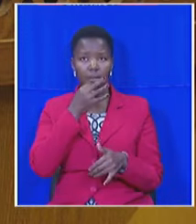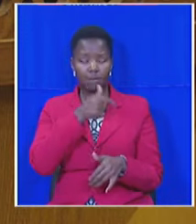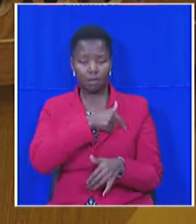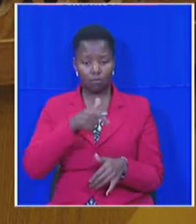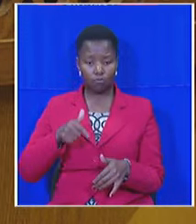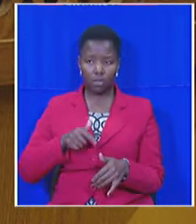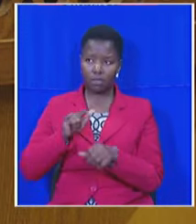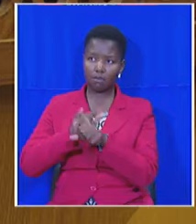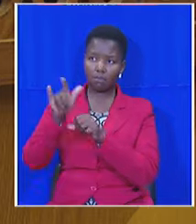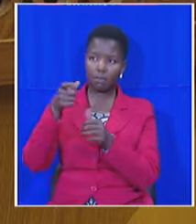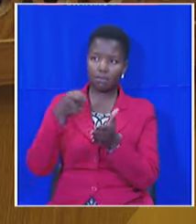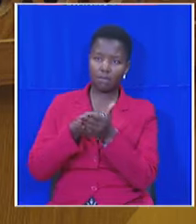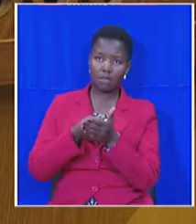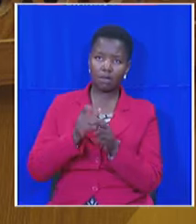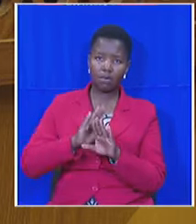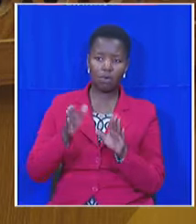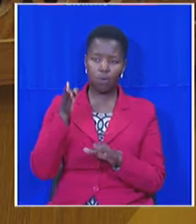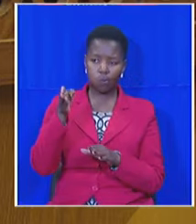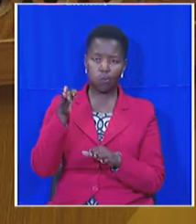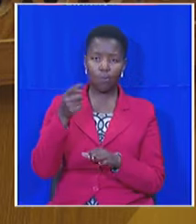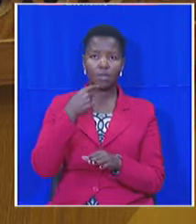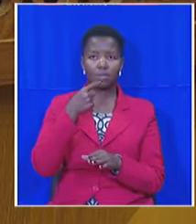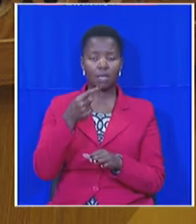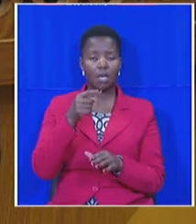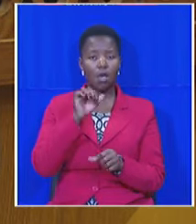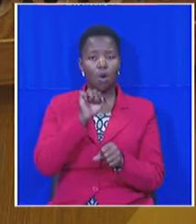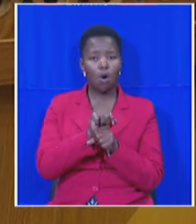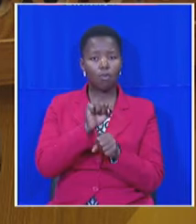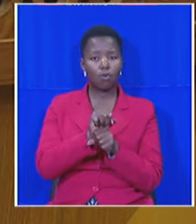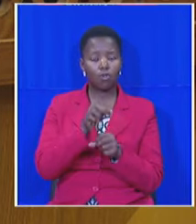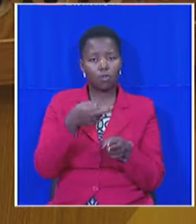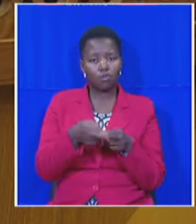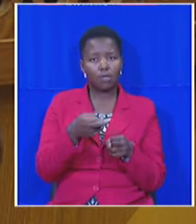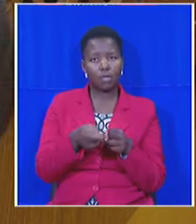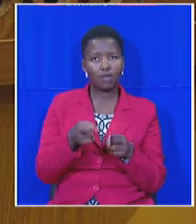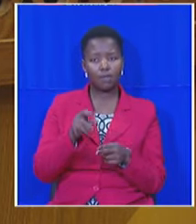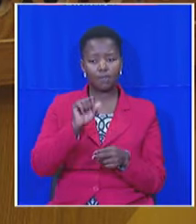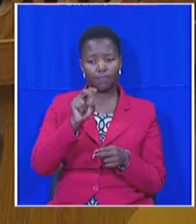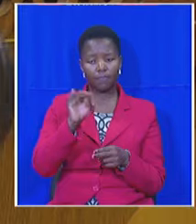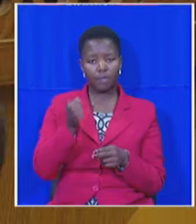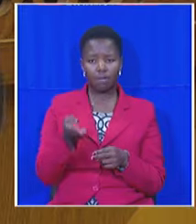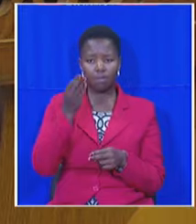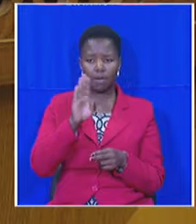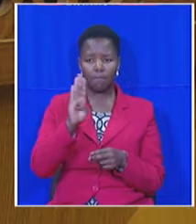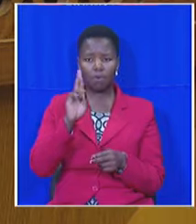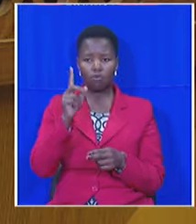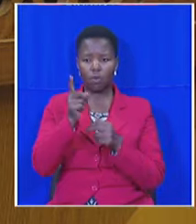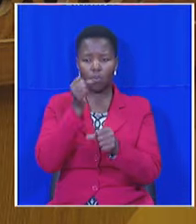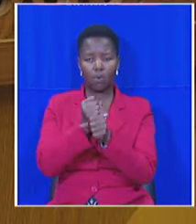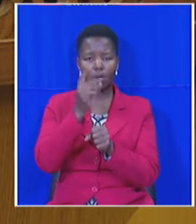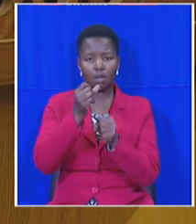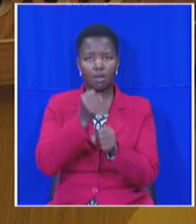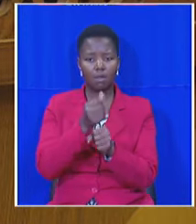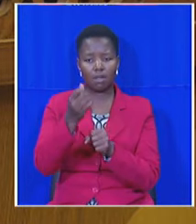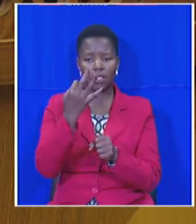is not yet costed, if you look at the operational leases, suddenly they increase by almost R1 billion for every year over the next